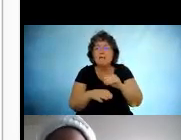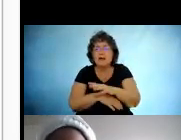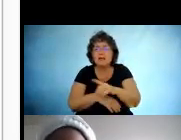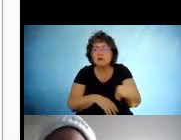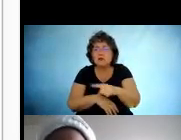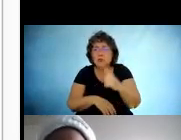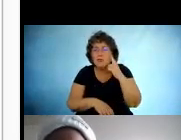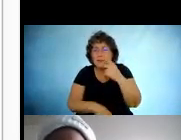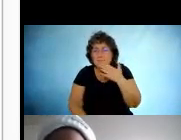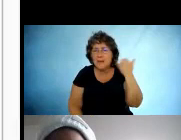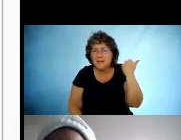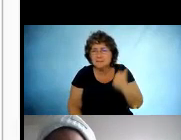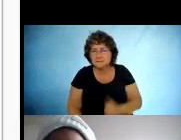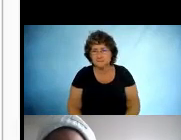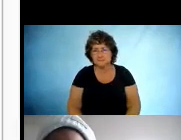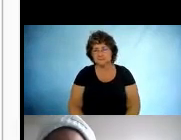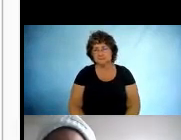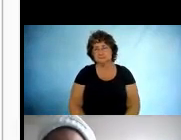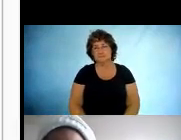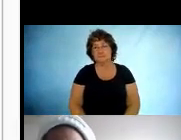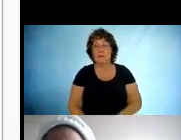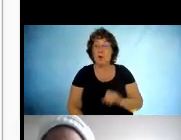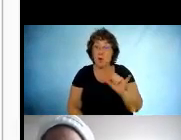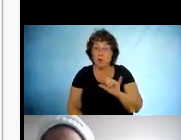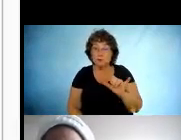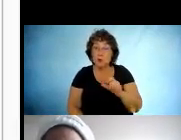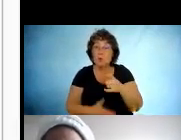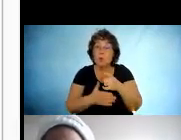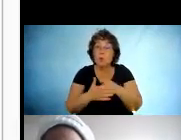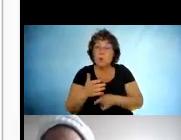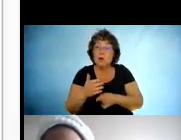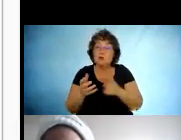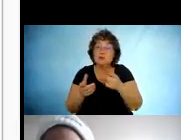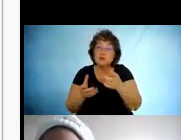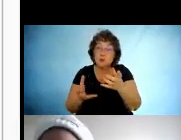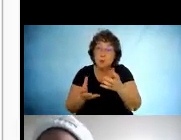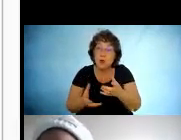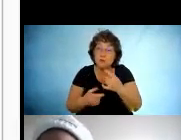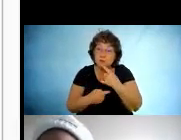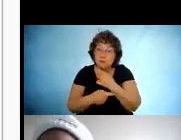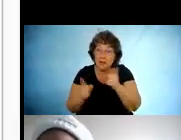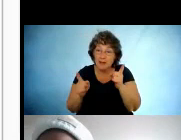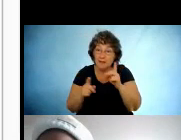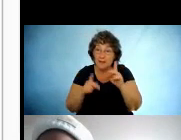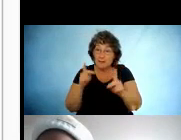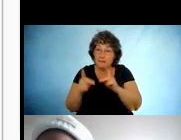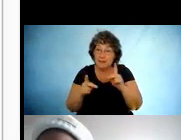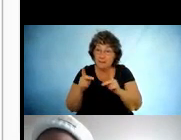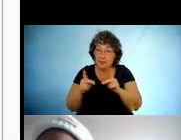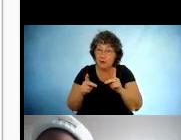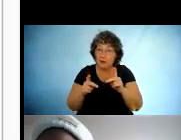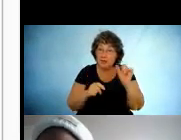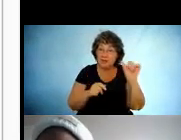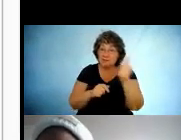to people who are working with students in terms of how best to be supportive.